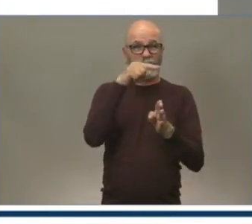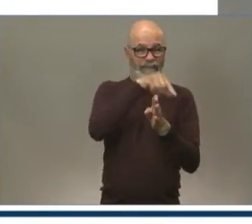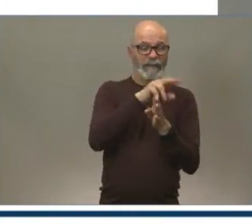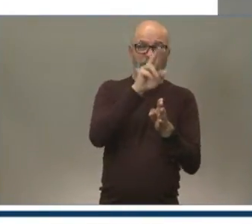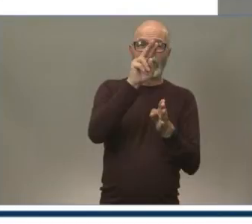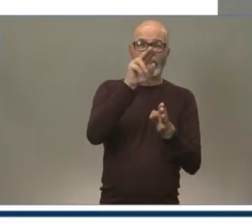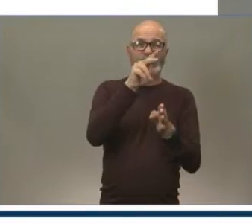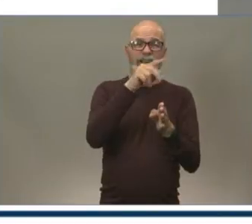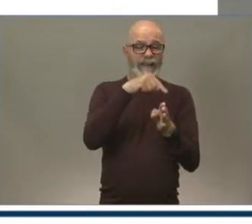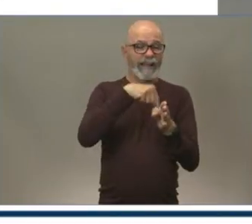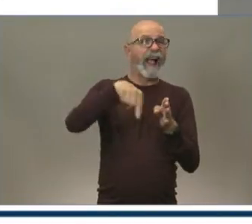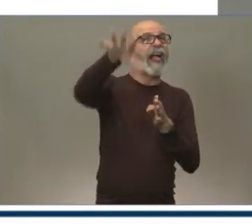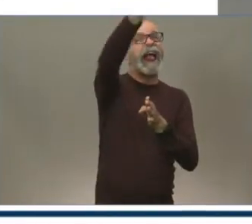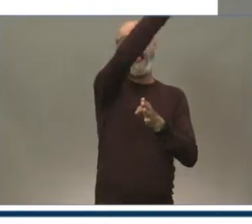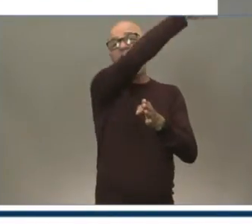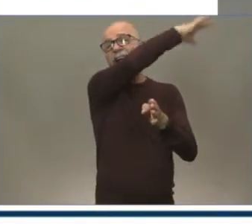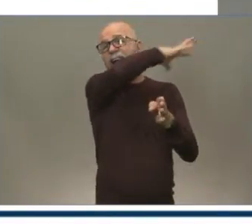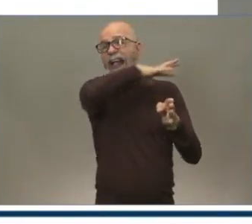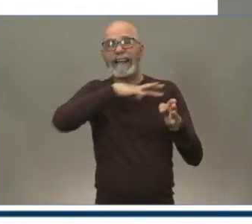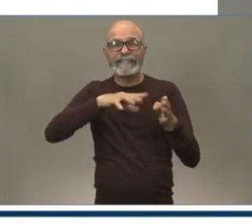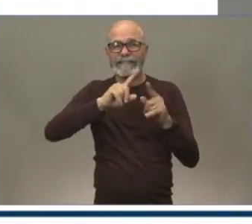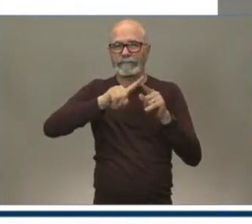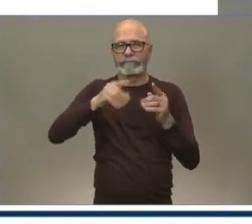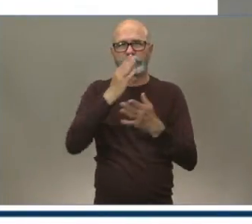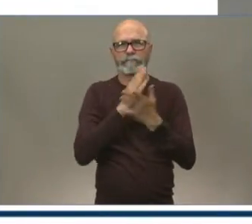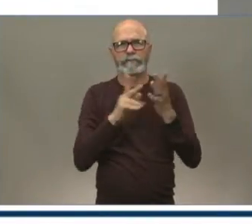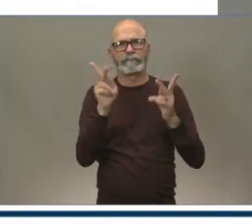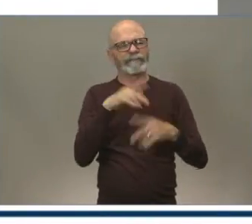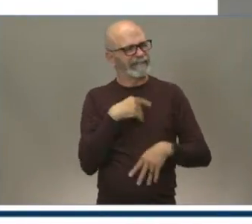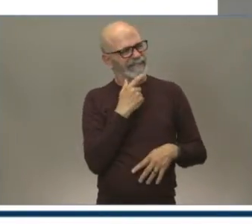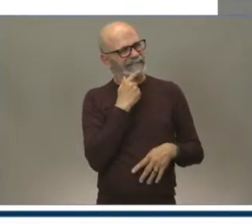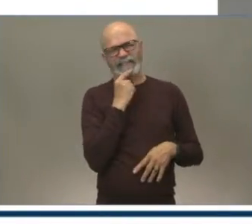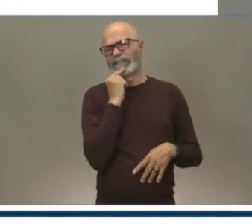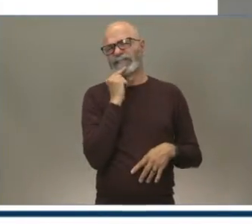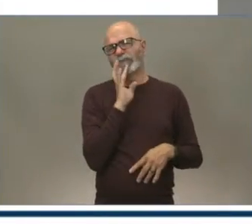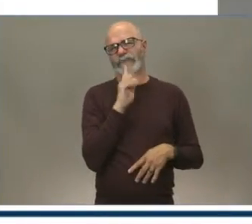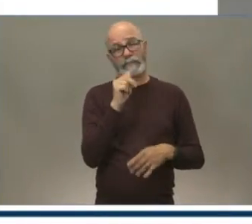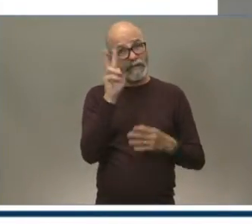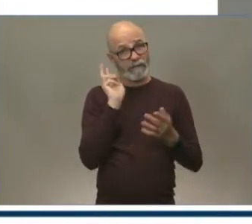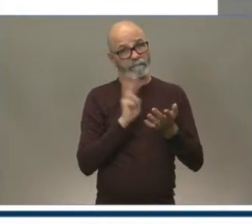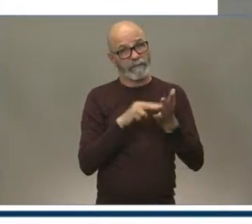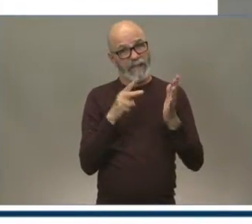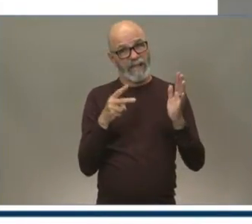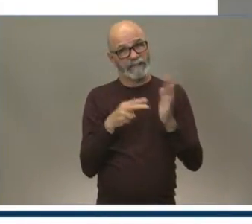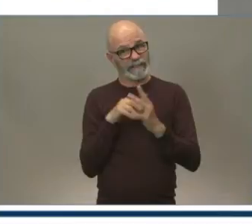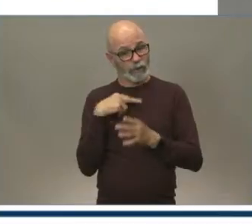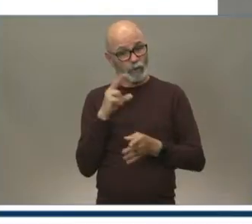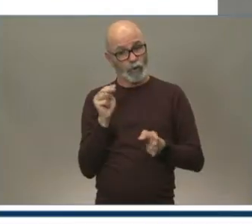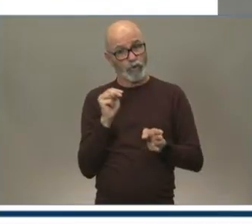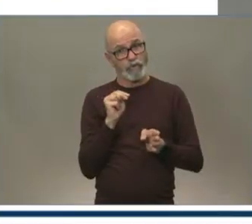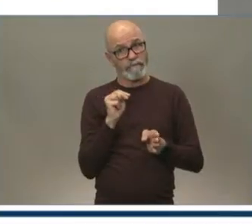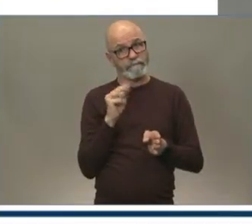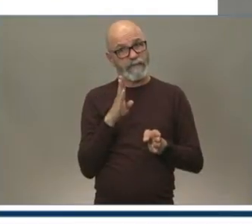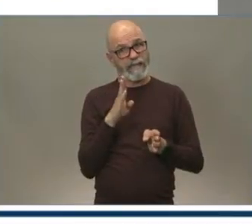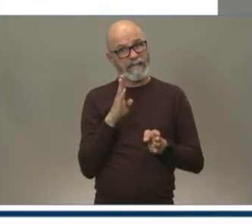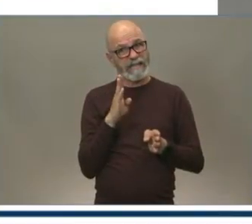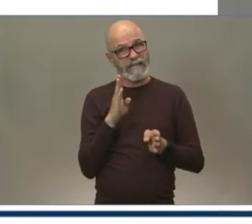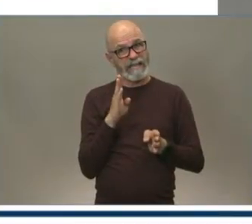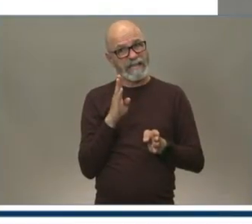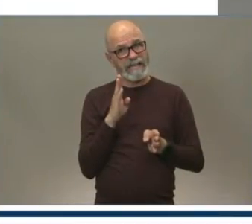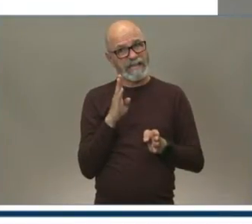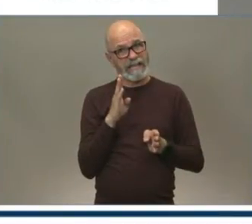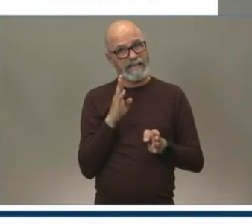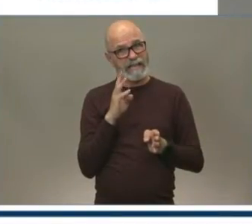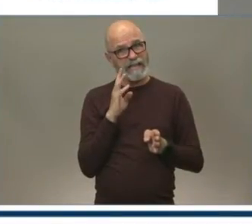lot of confusion, people feeling that what we'd instituted was also applied to New Brunswick, but we needed to correct that that is not the